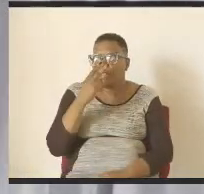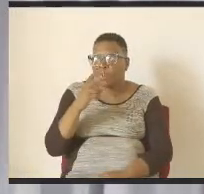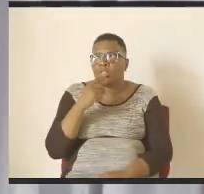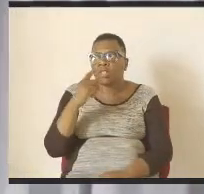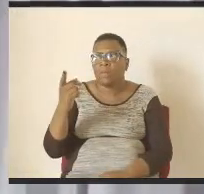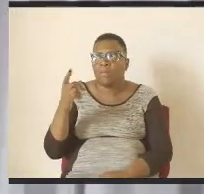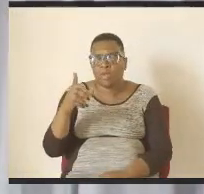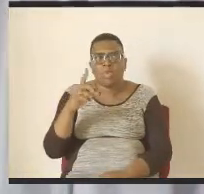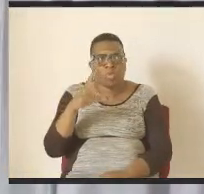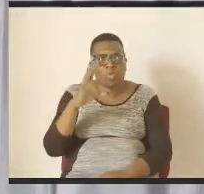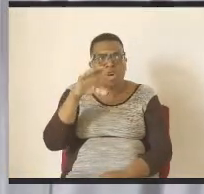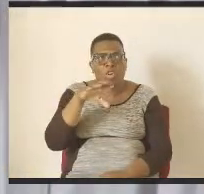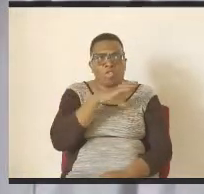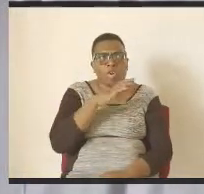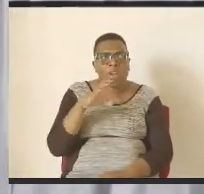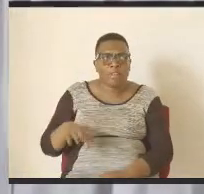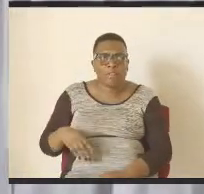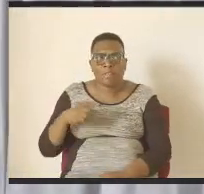Wow.